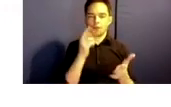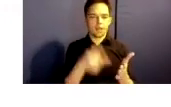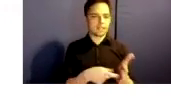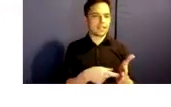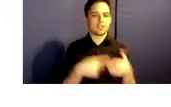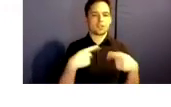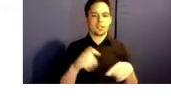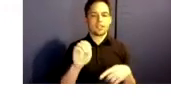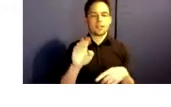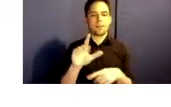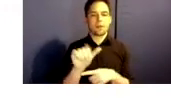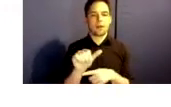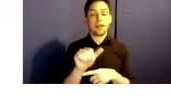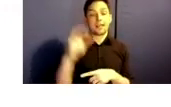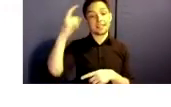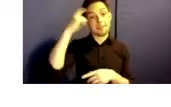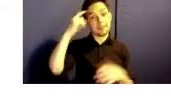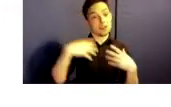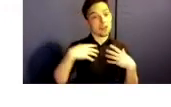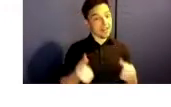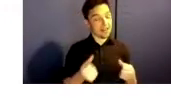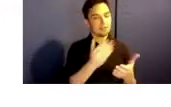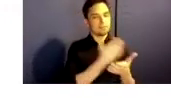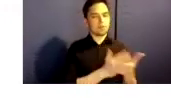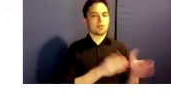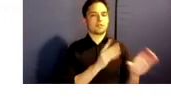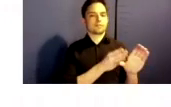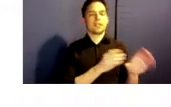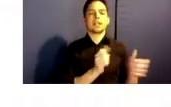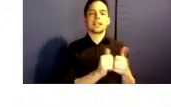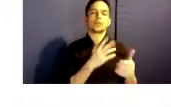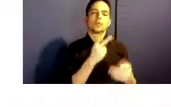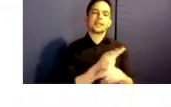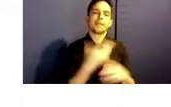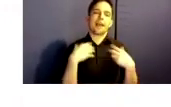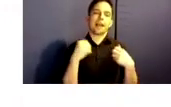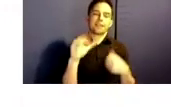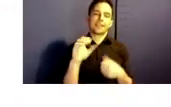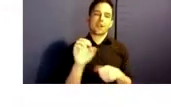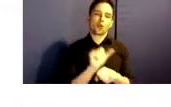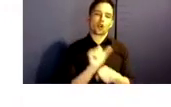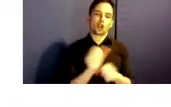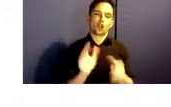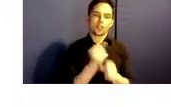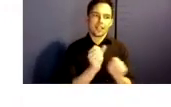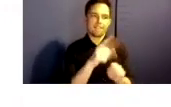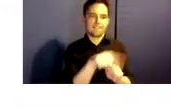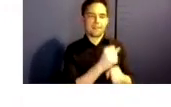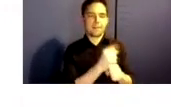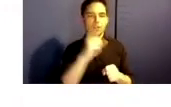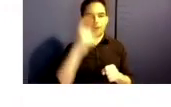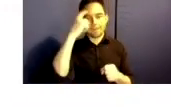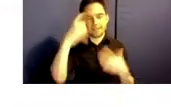was also about mental health. And how do we keep health workers safe and ensure their mental